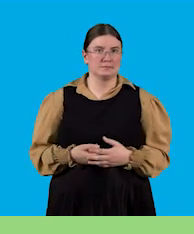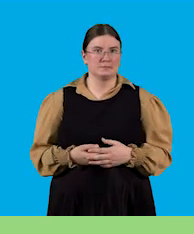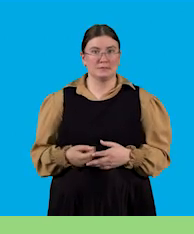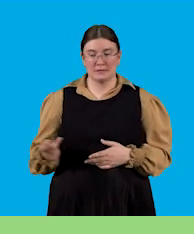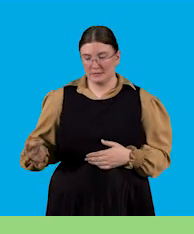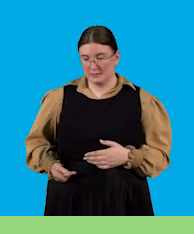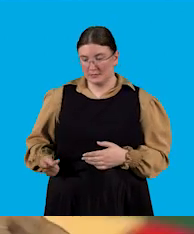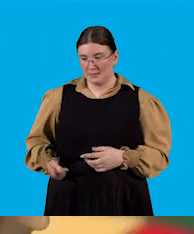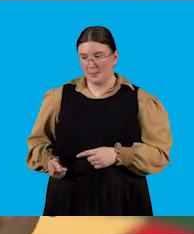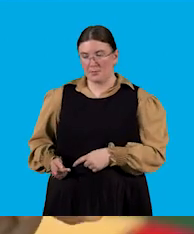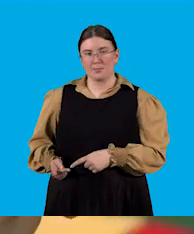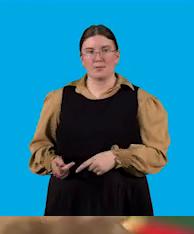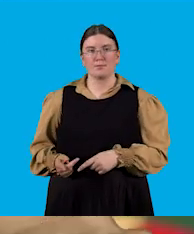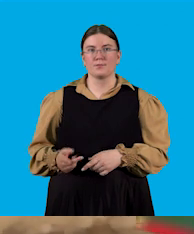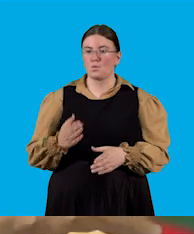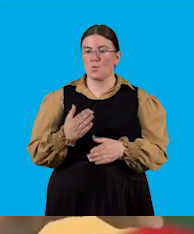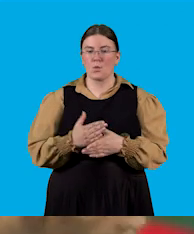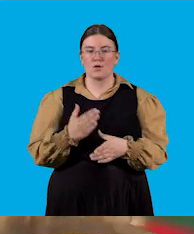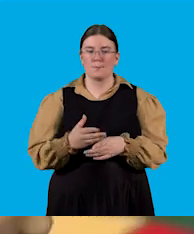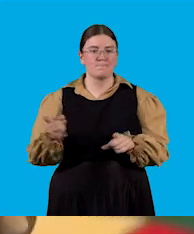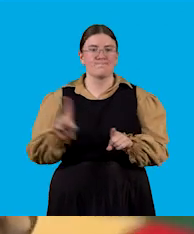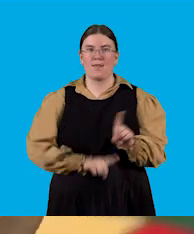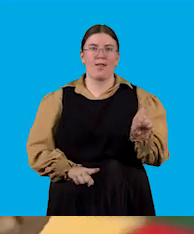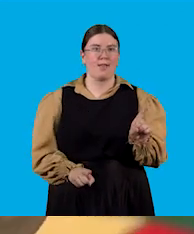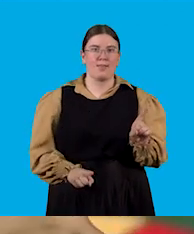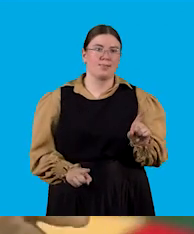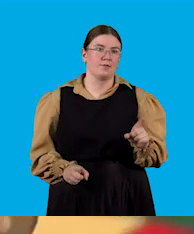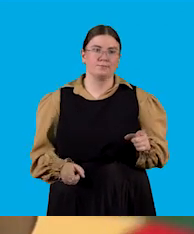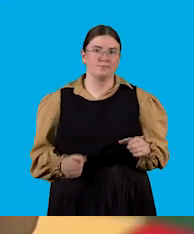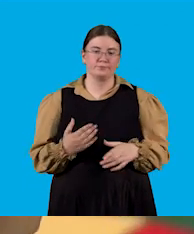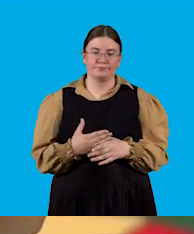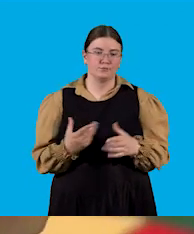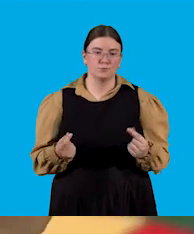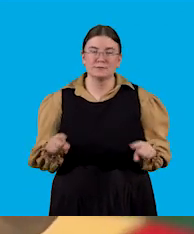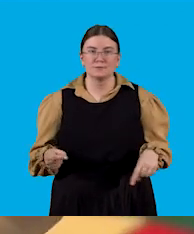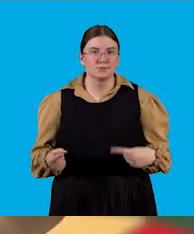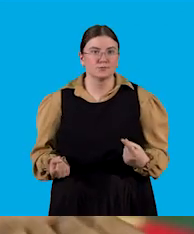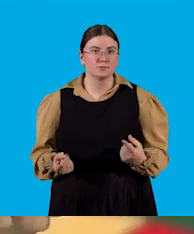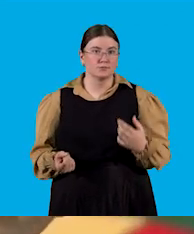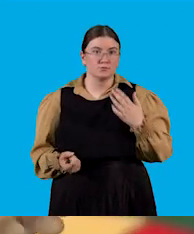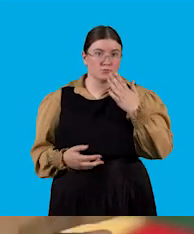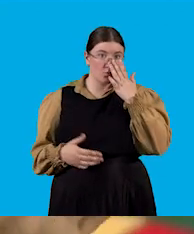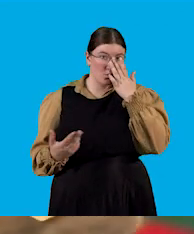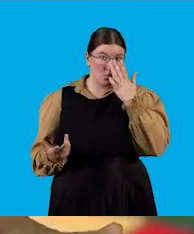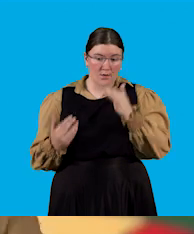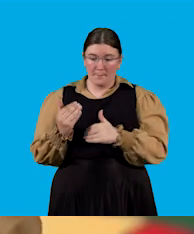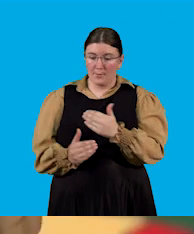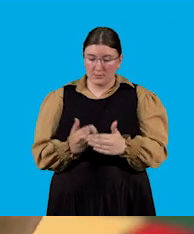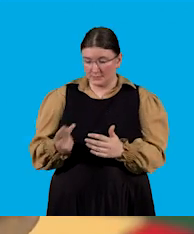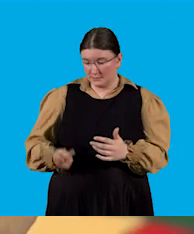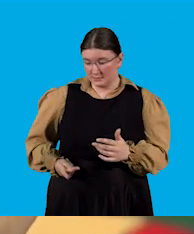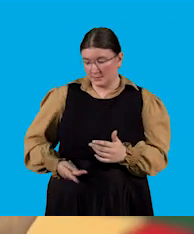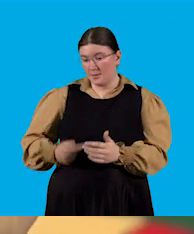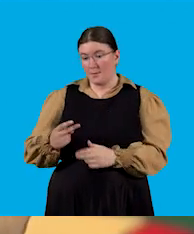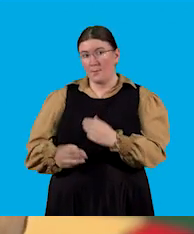basically failed to do what it used to do or normally does, or the processes that we learned about